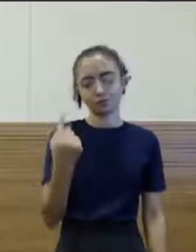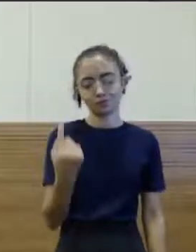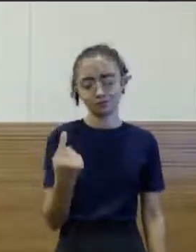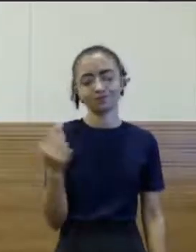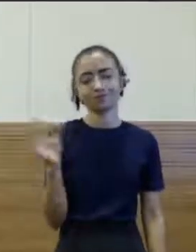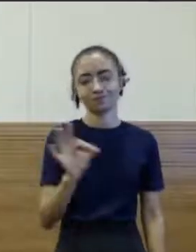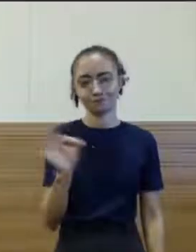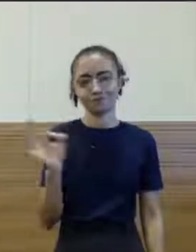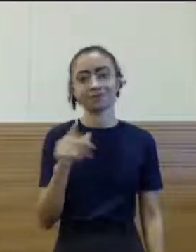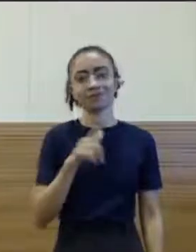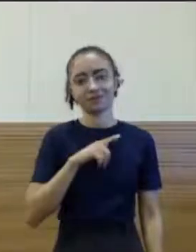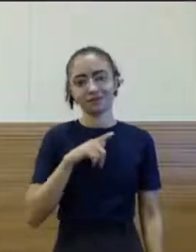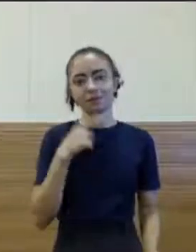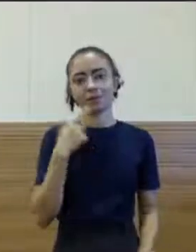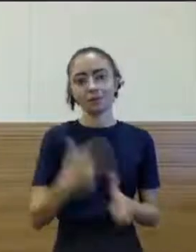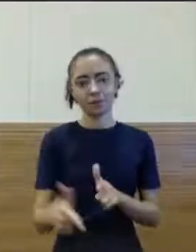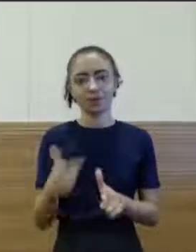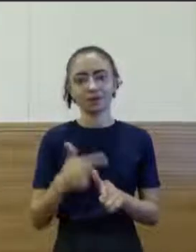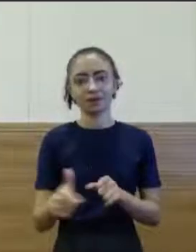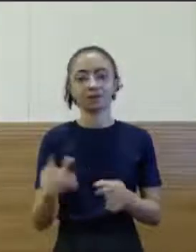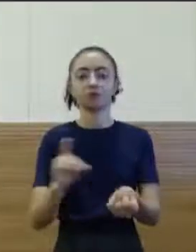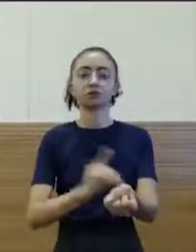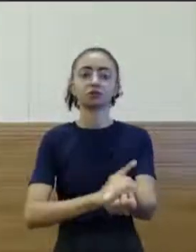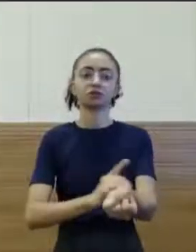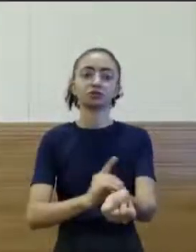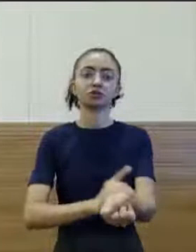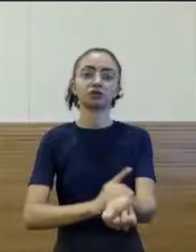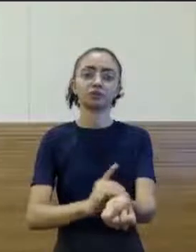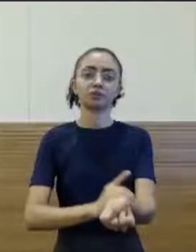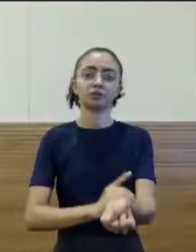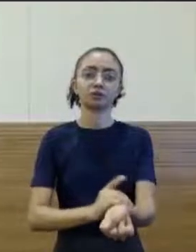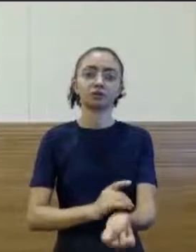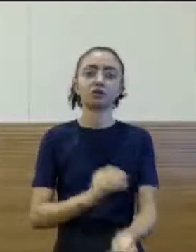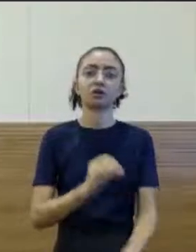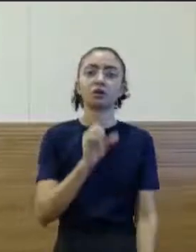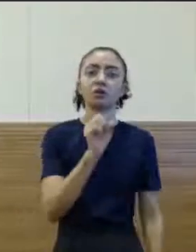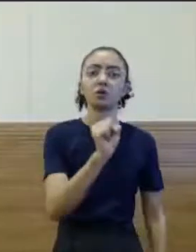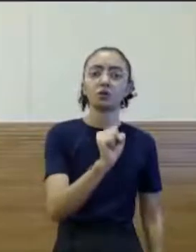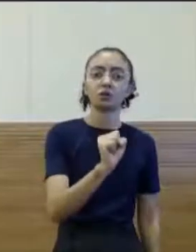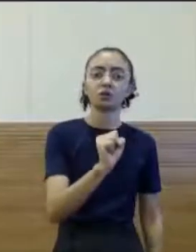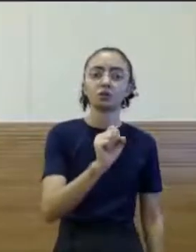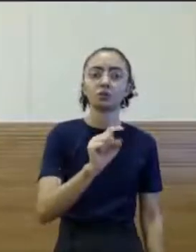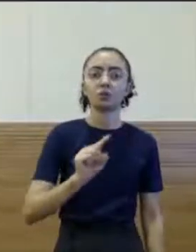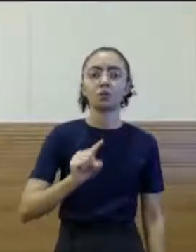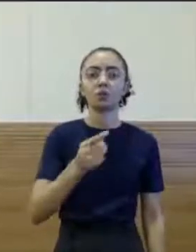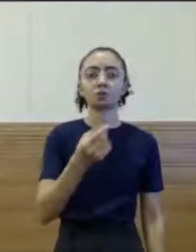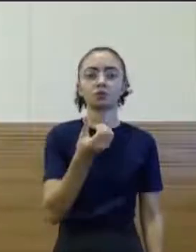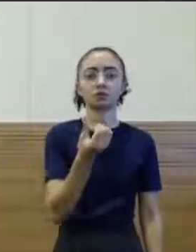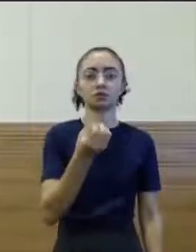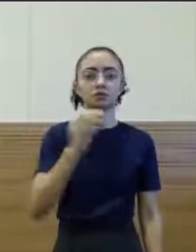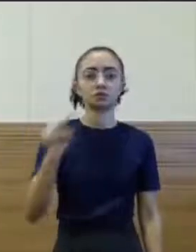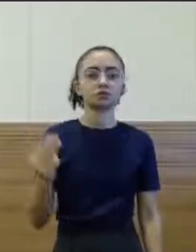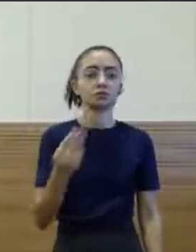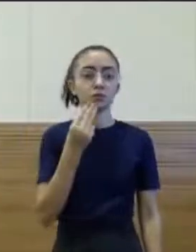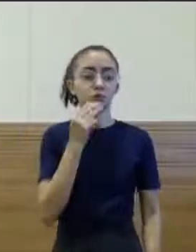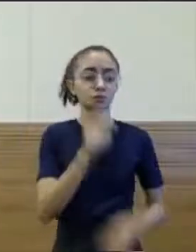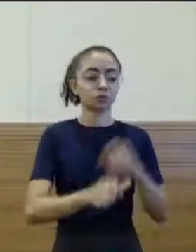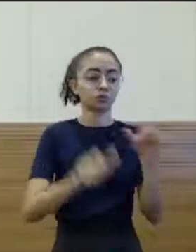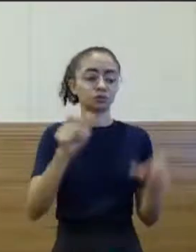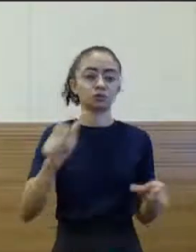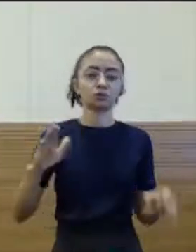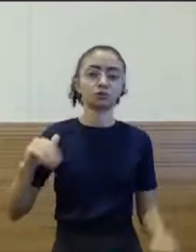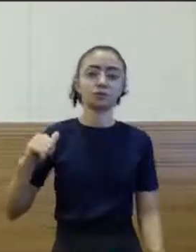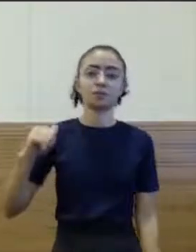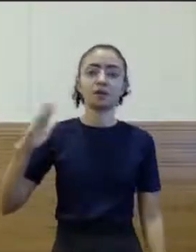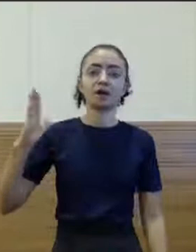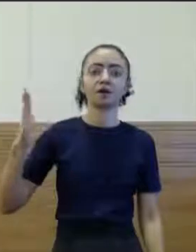was 43.8% and 74.1 in adults. 8.6 million people live with